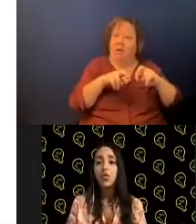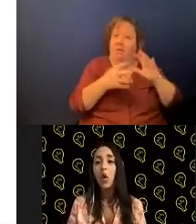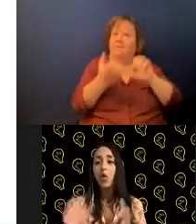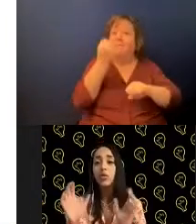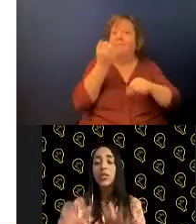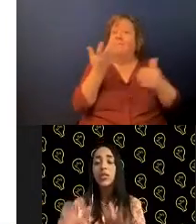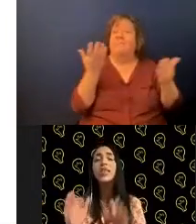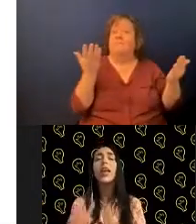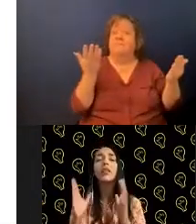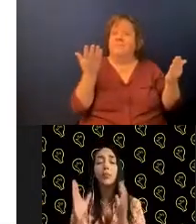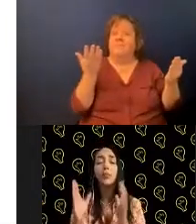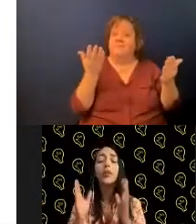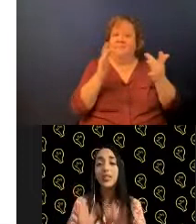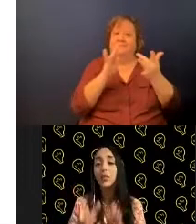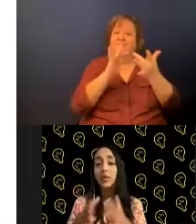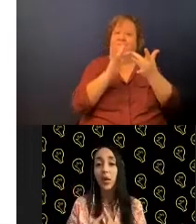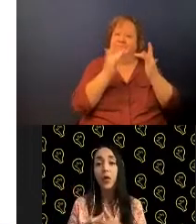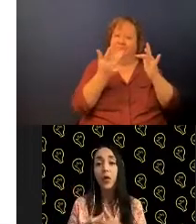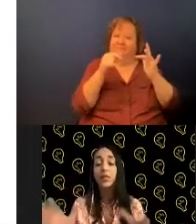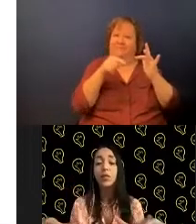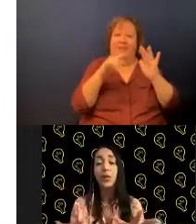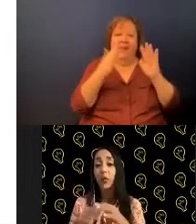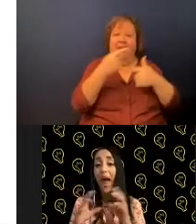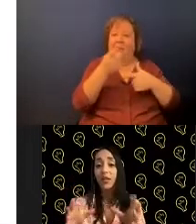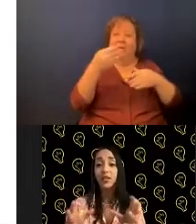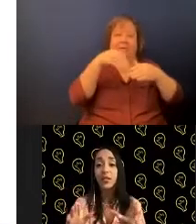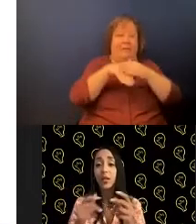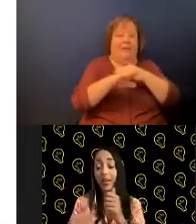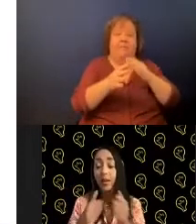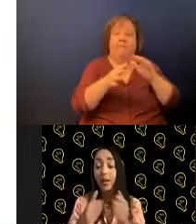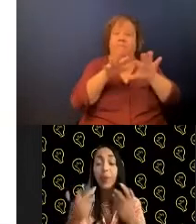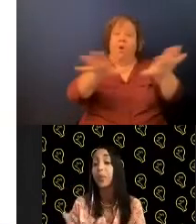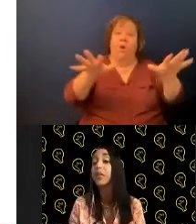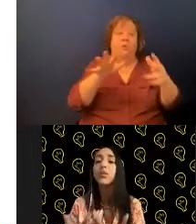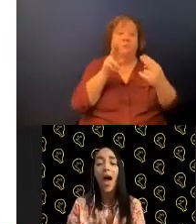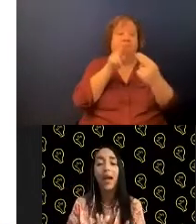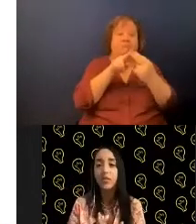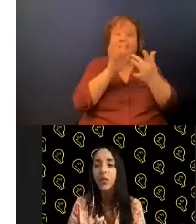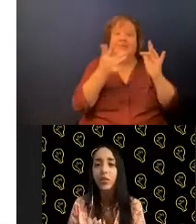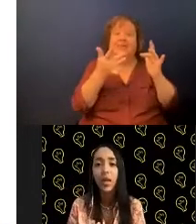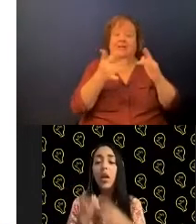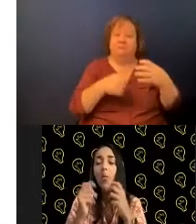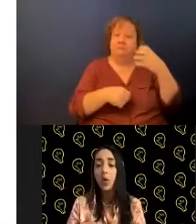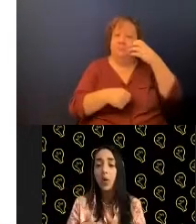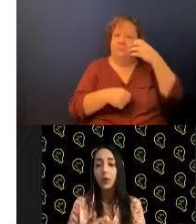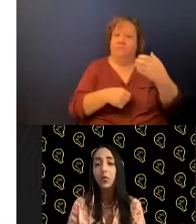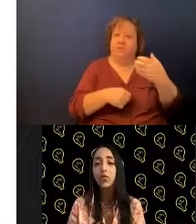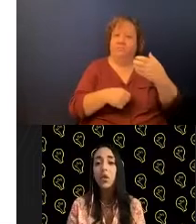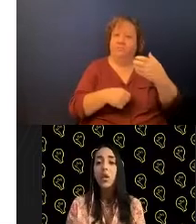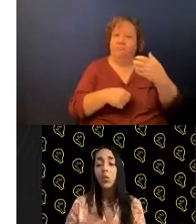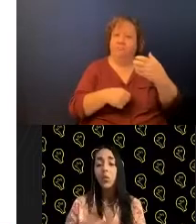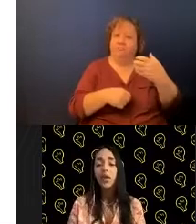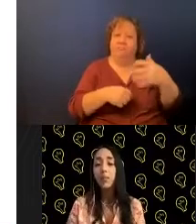phones. So 68.6% of our participants had the possibility to access the internet with their